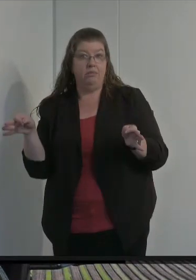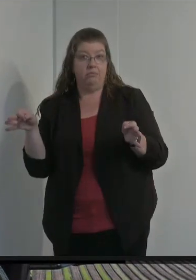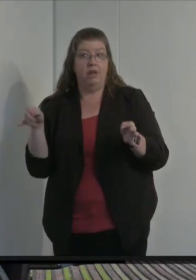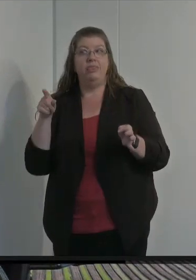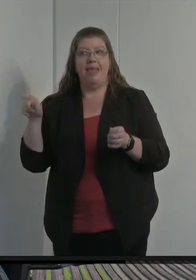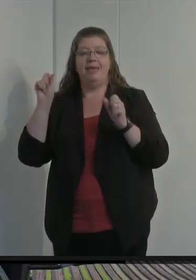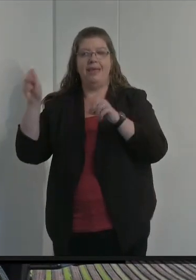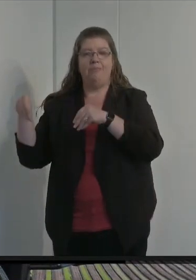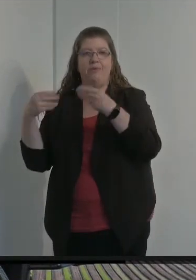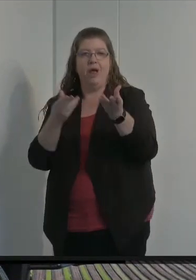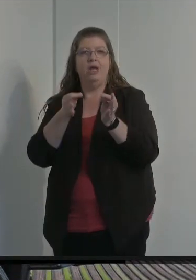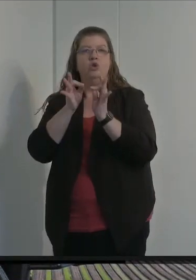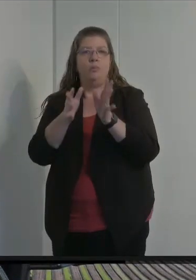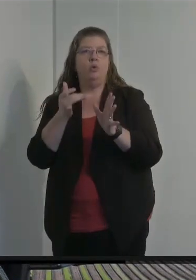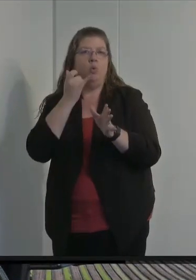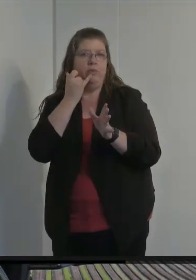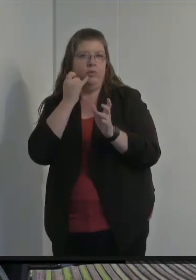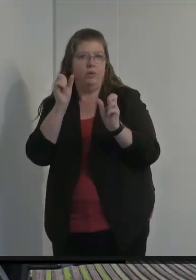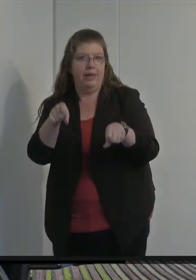call the call center number.